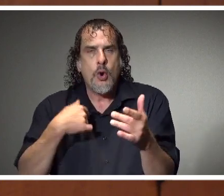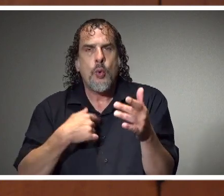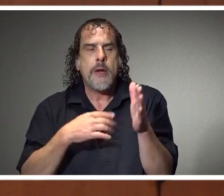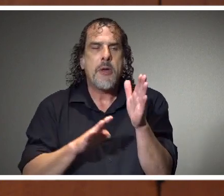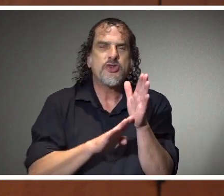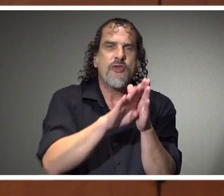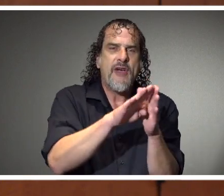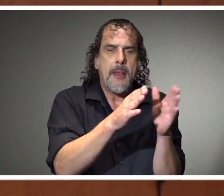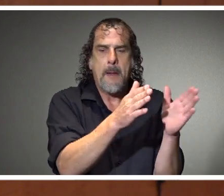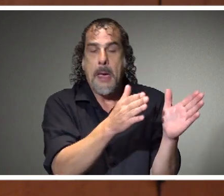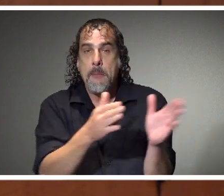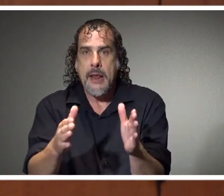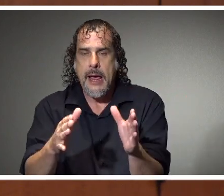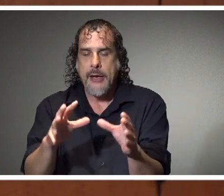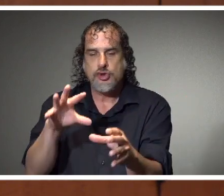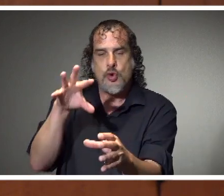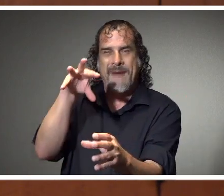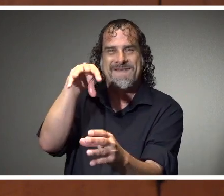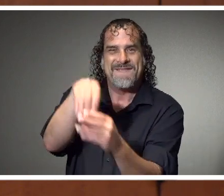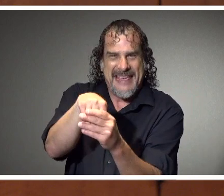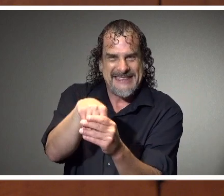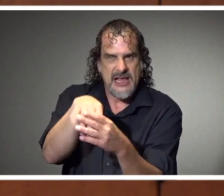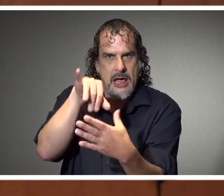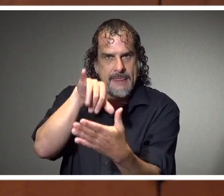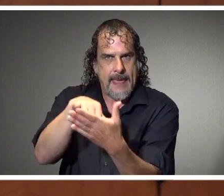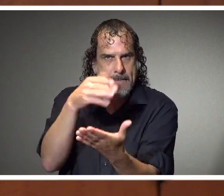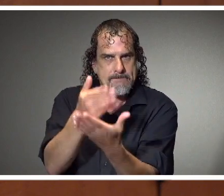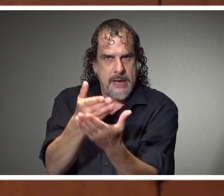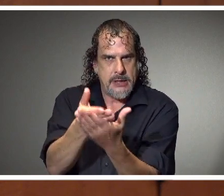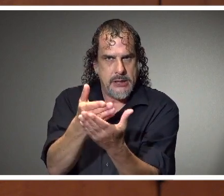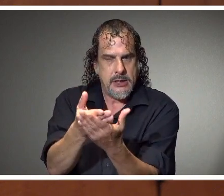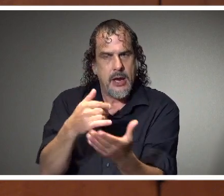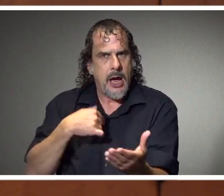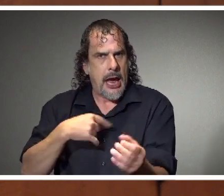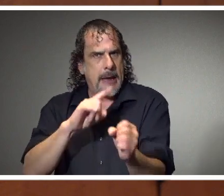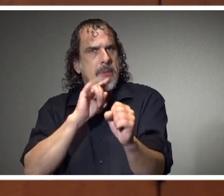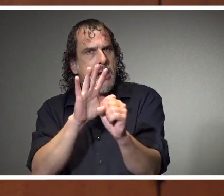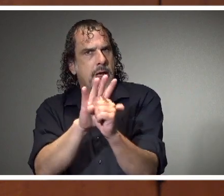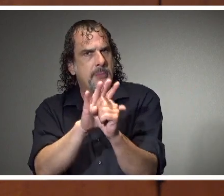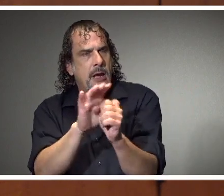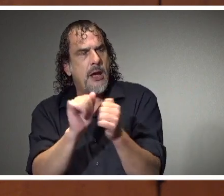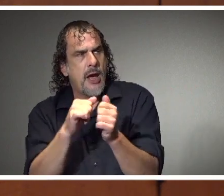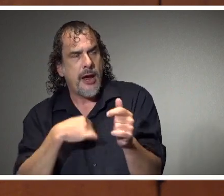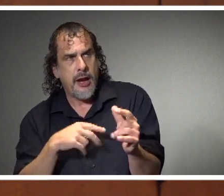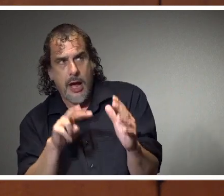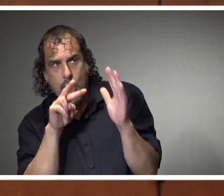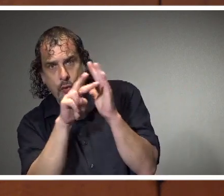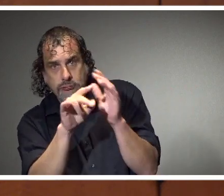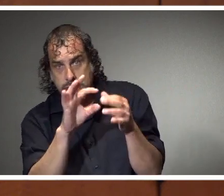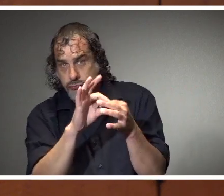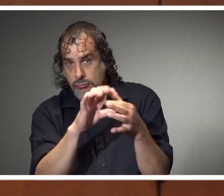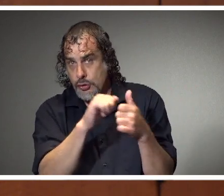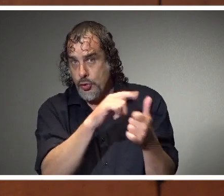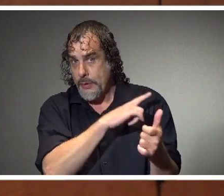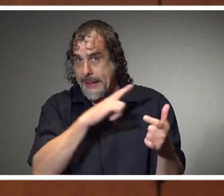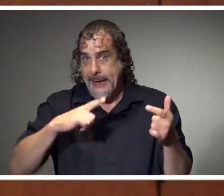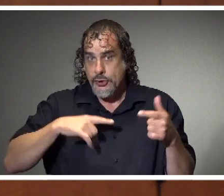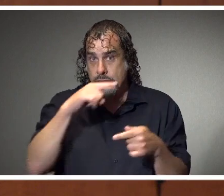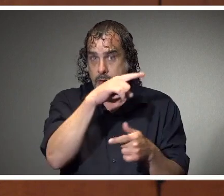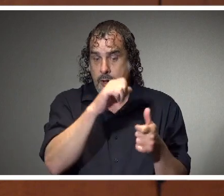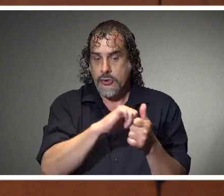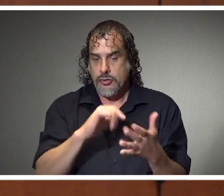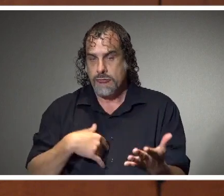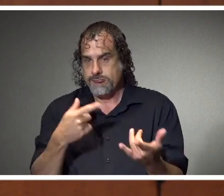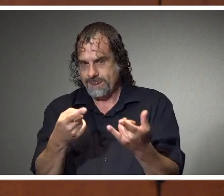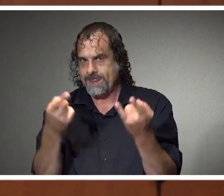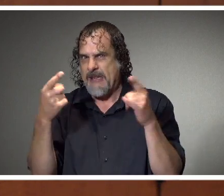to invest the CARES Act funds. I am committed to it, and I look forward to working with our legislative leadership to make this a